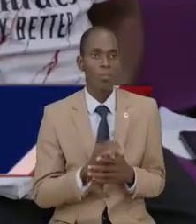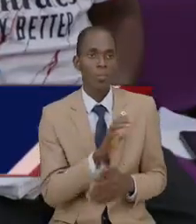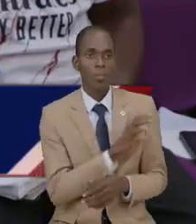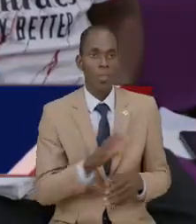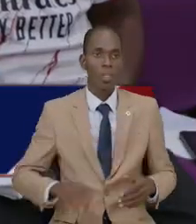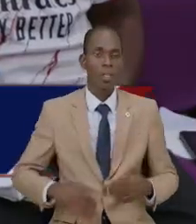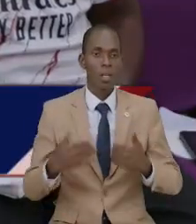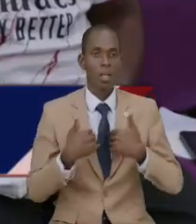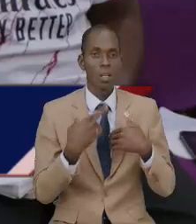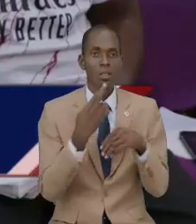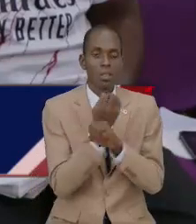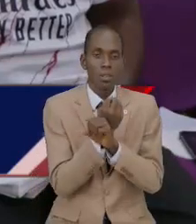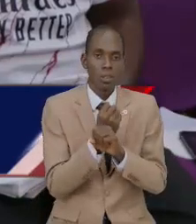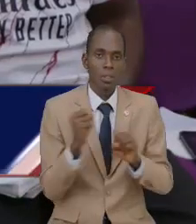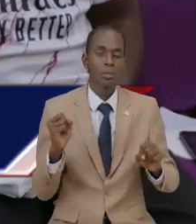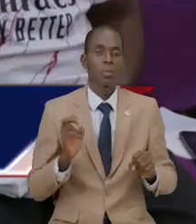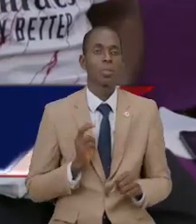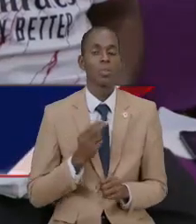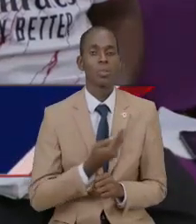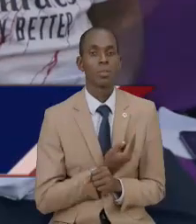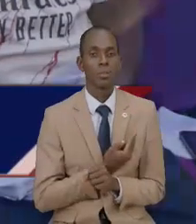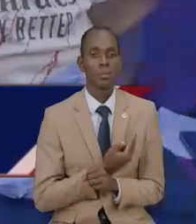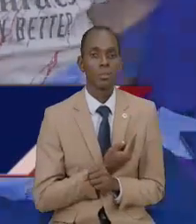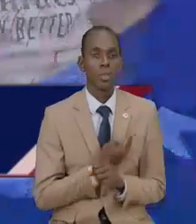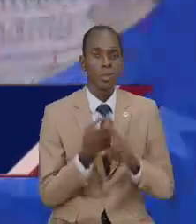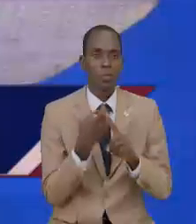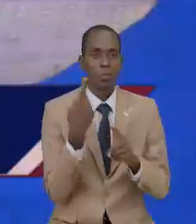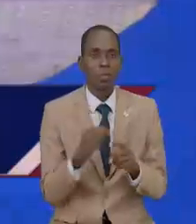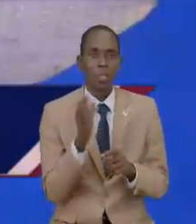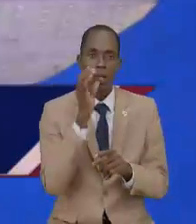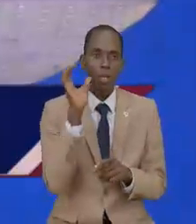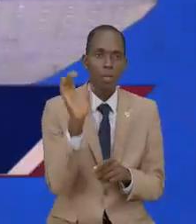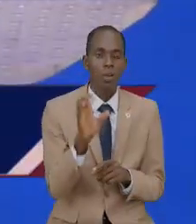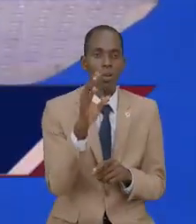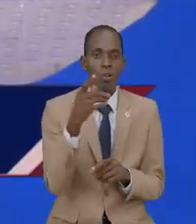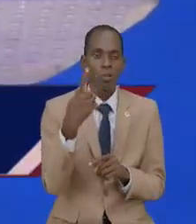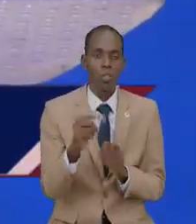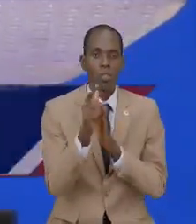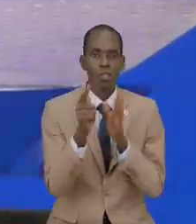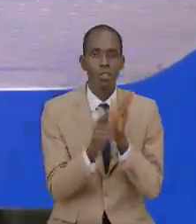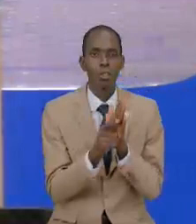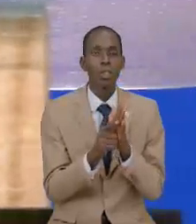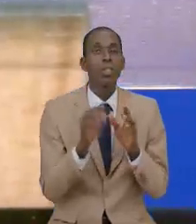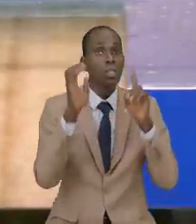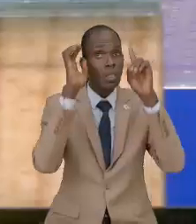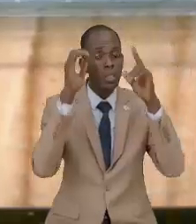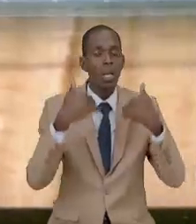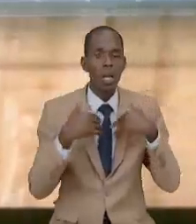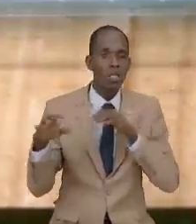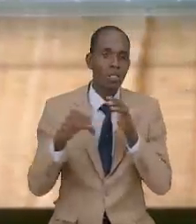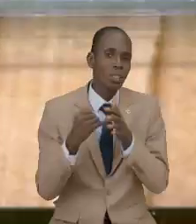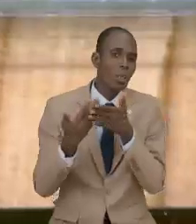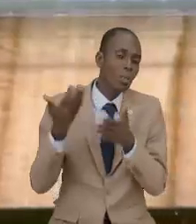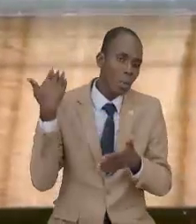Christ has redeemed us from the curse of the law. He has done it already. When